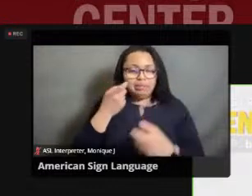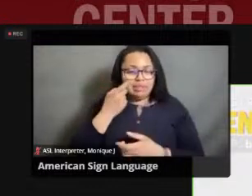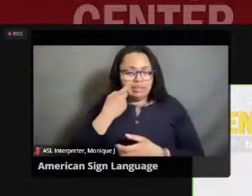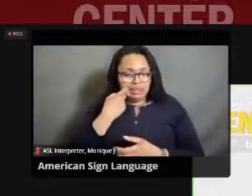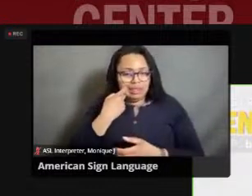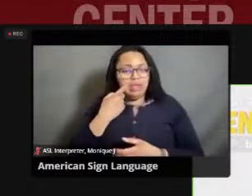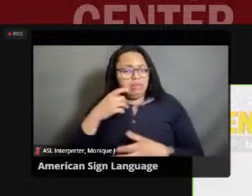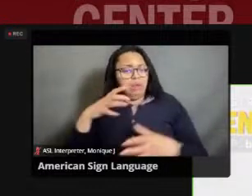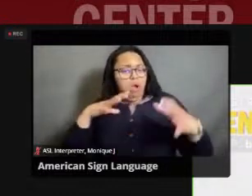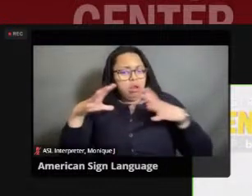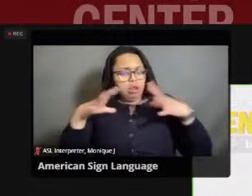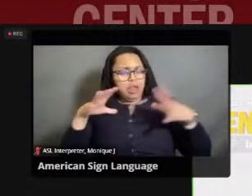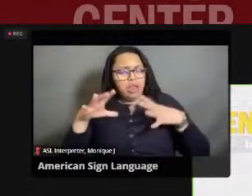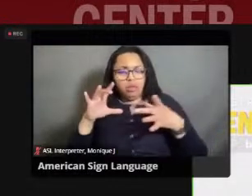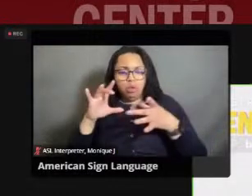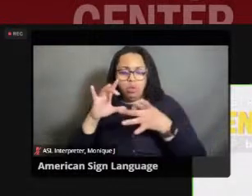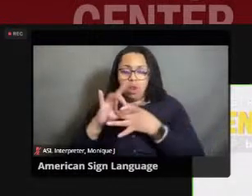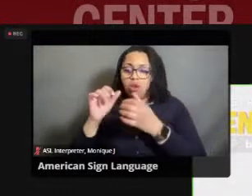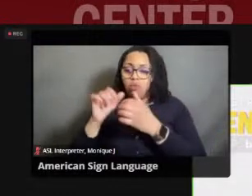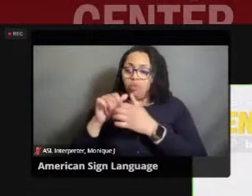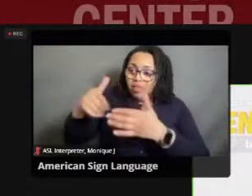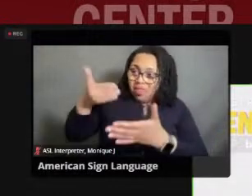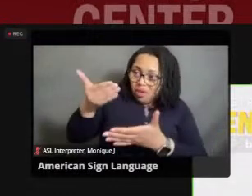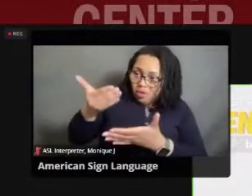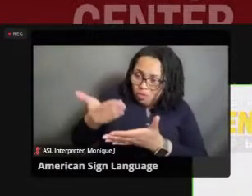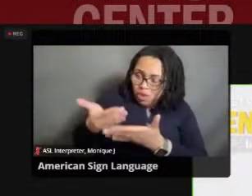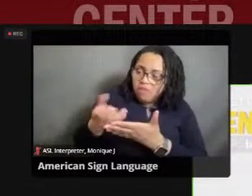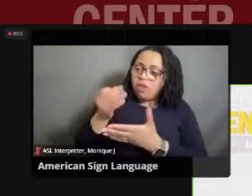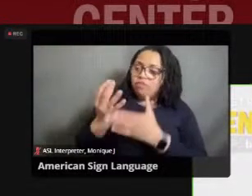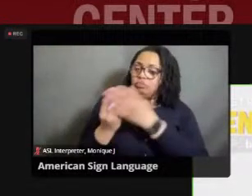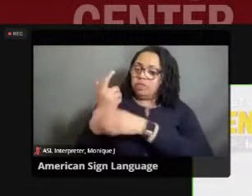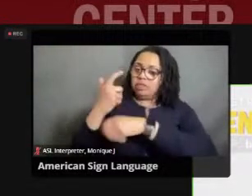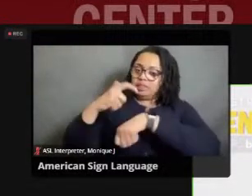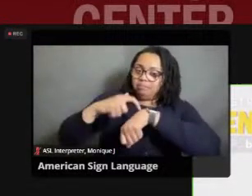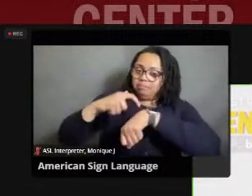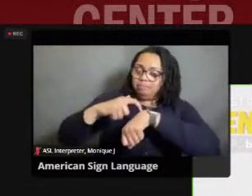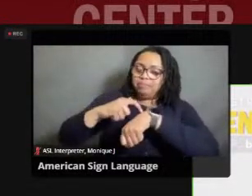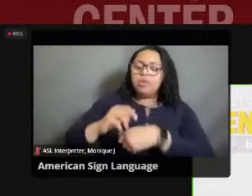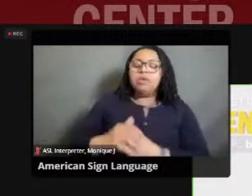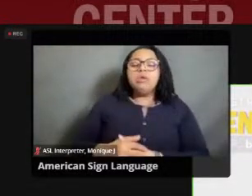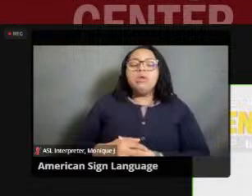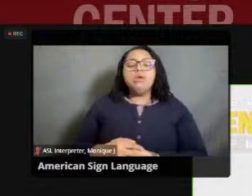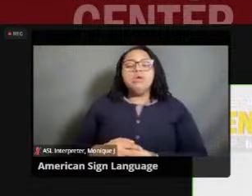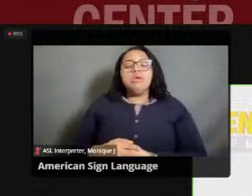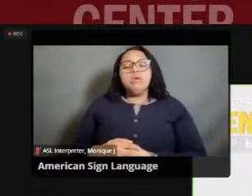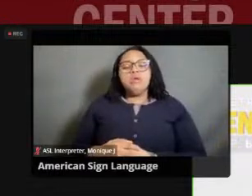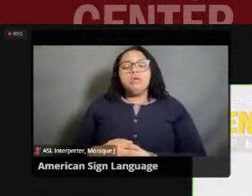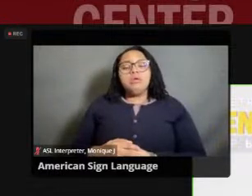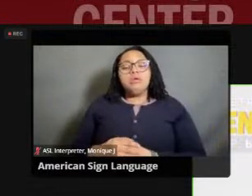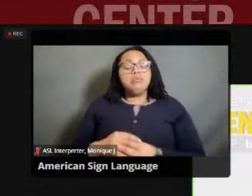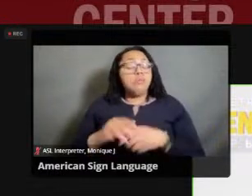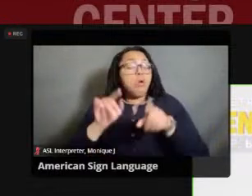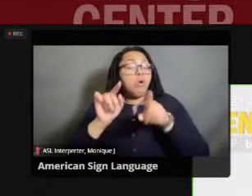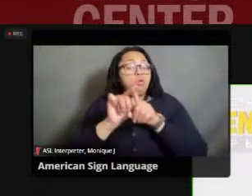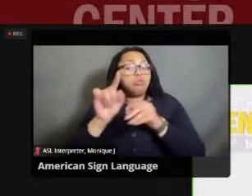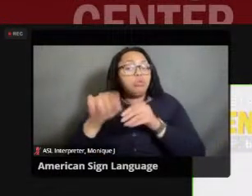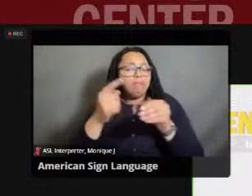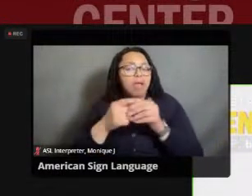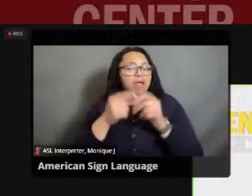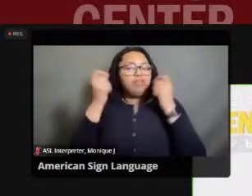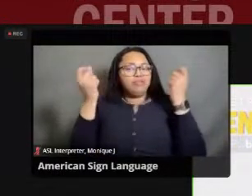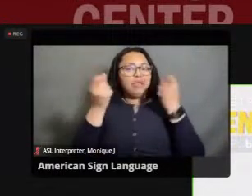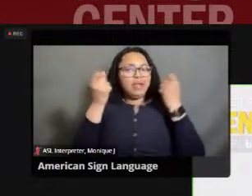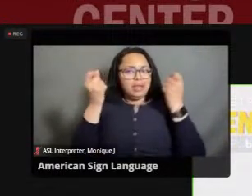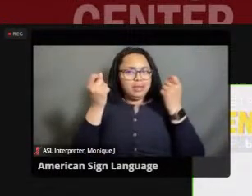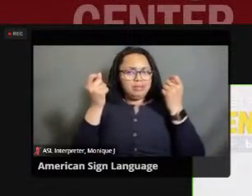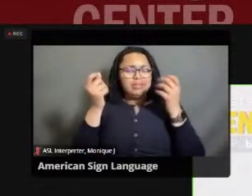holiday that commemorates the arrival of spring. It also is really about the triumph of good over evil, of ending